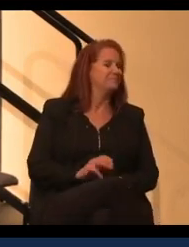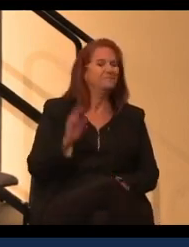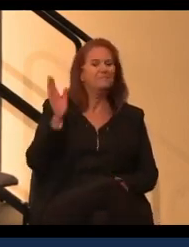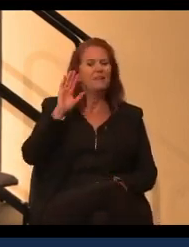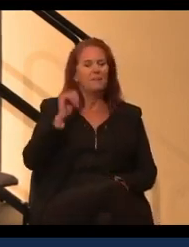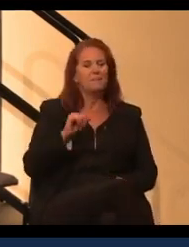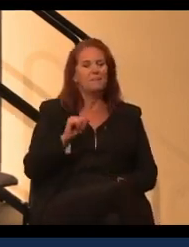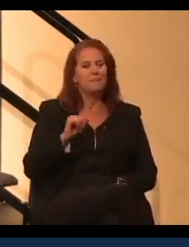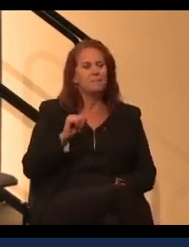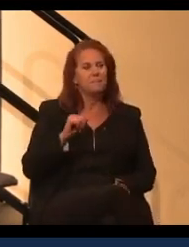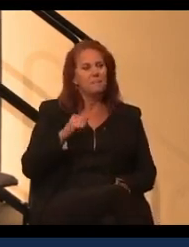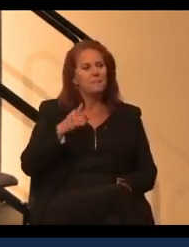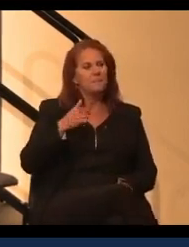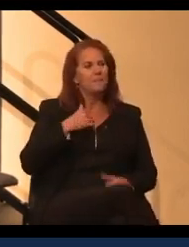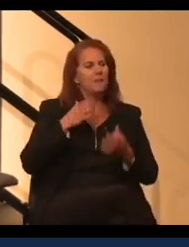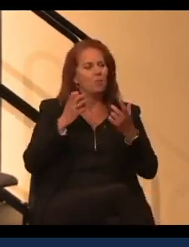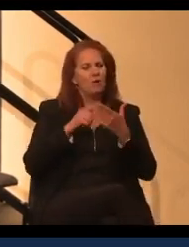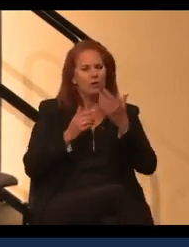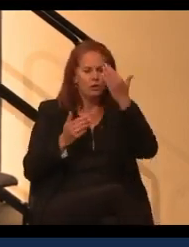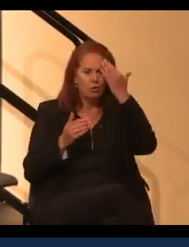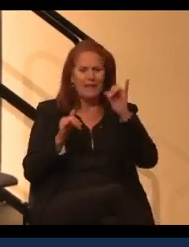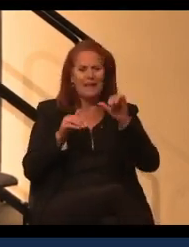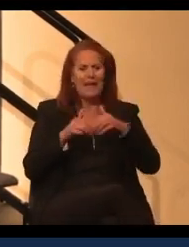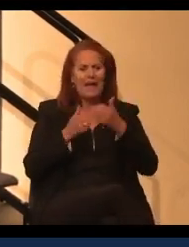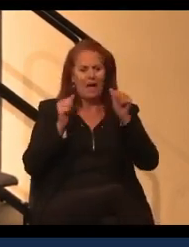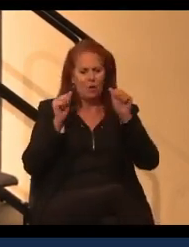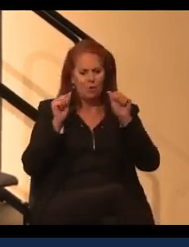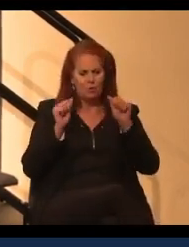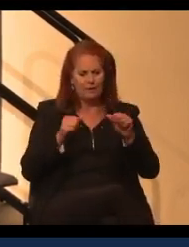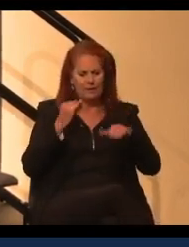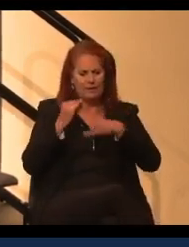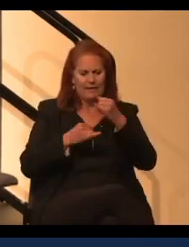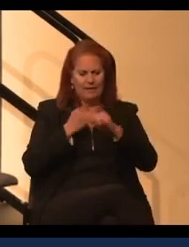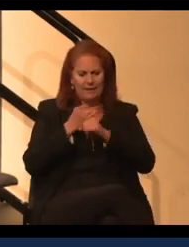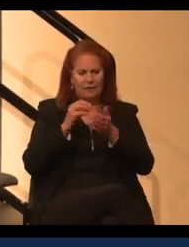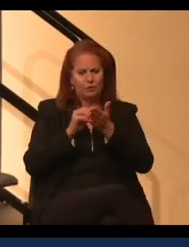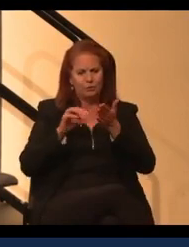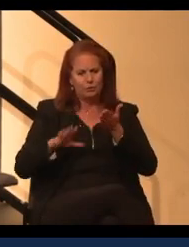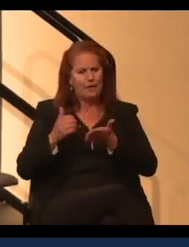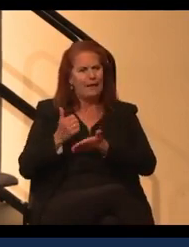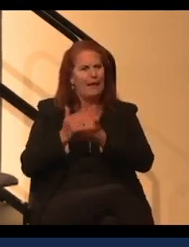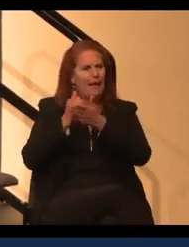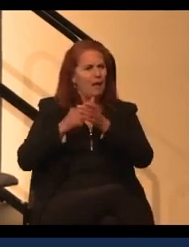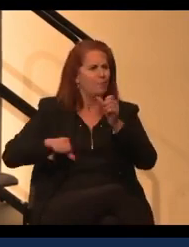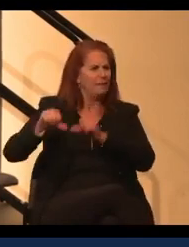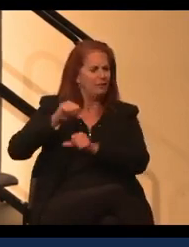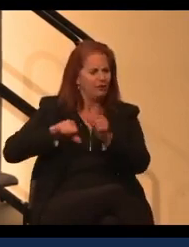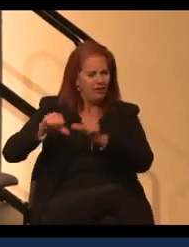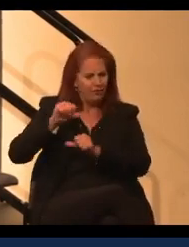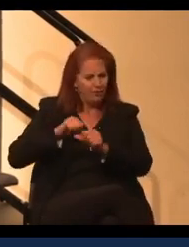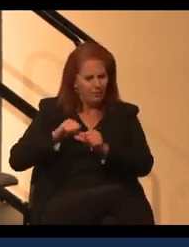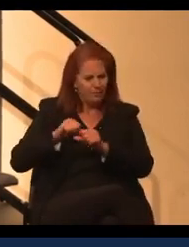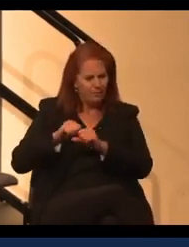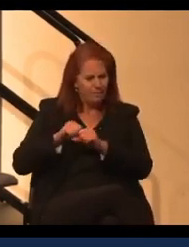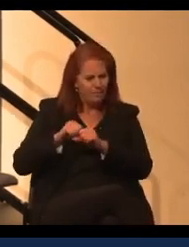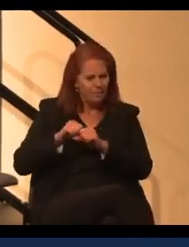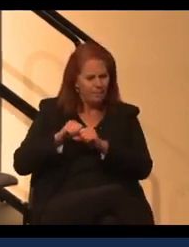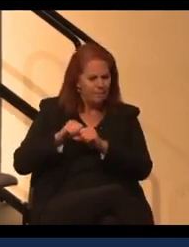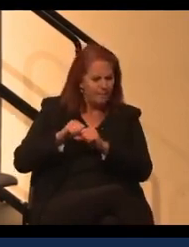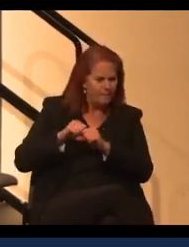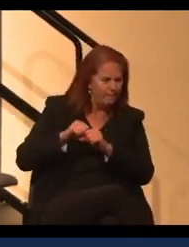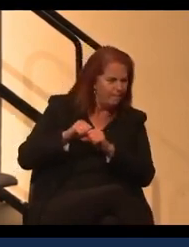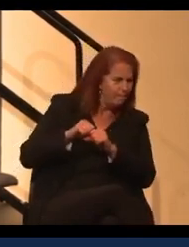Hi. I would like to know, how can international students help each other out? Because when I got to